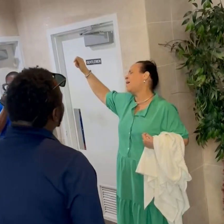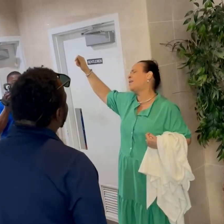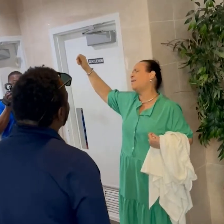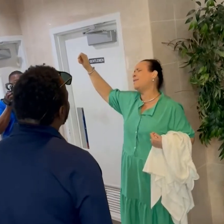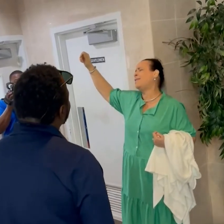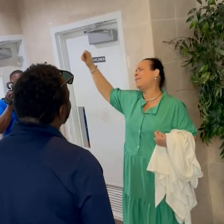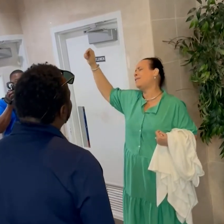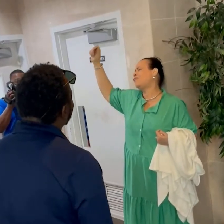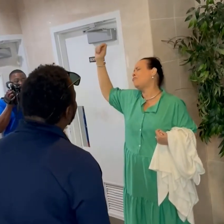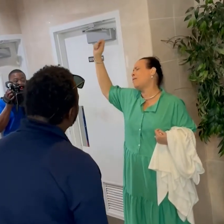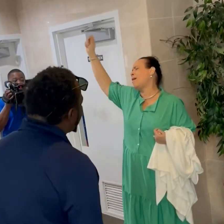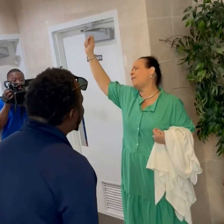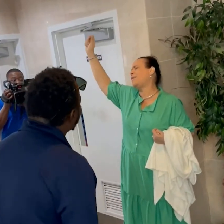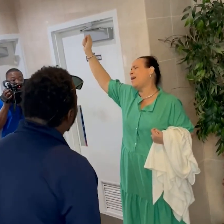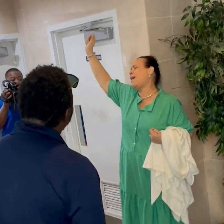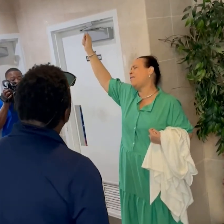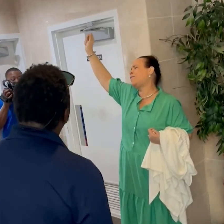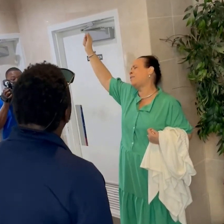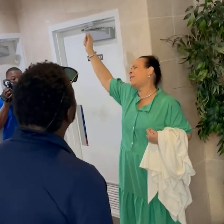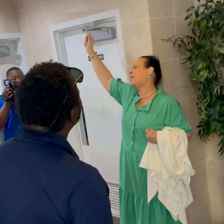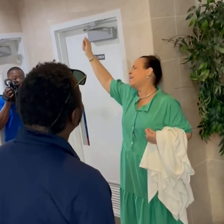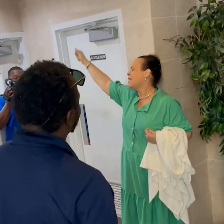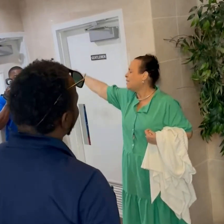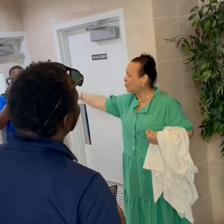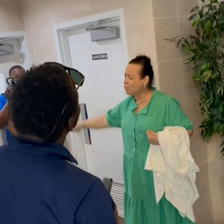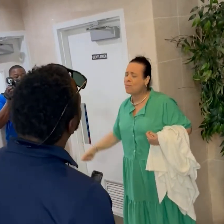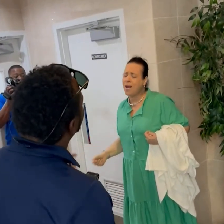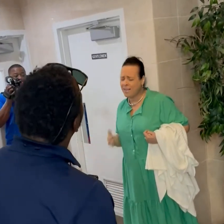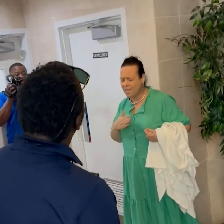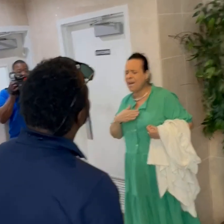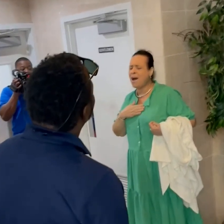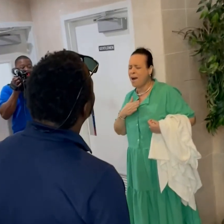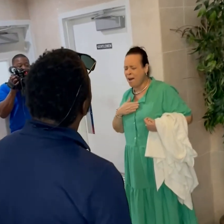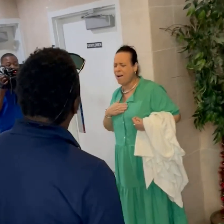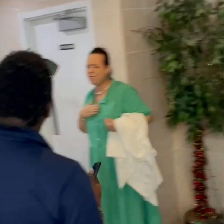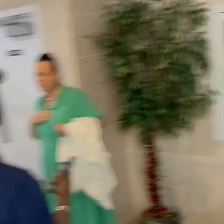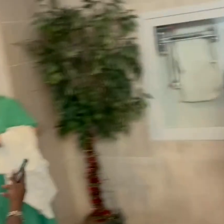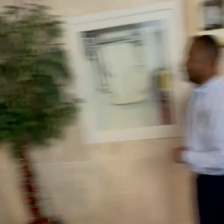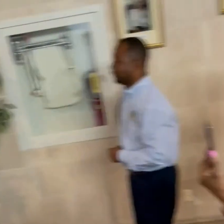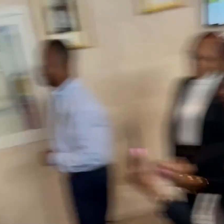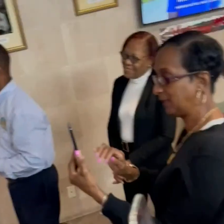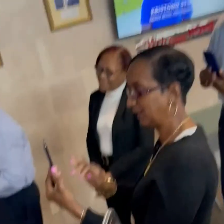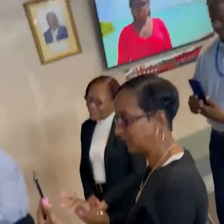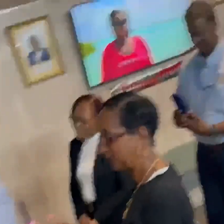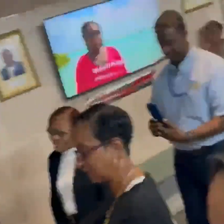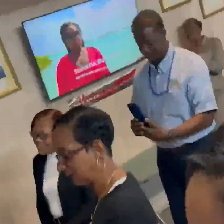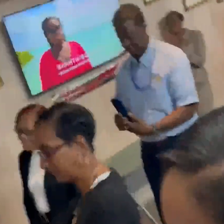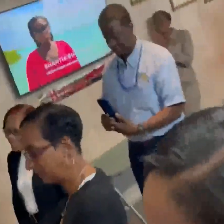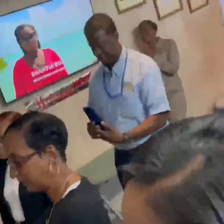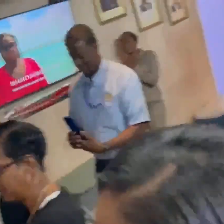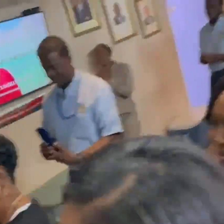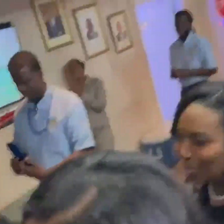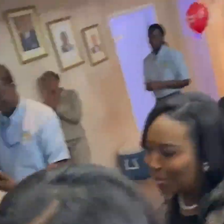'Cause your goodness is running after, is running after me.